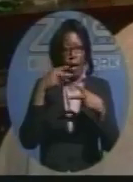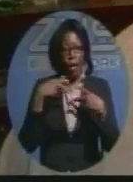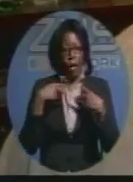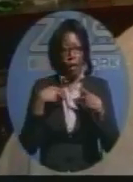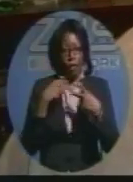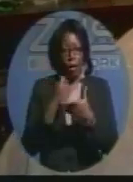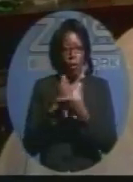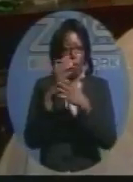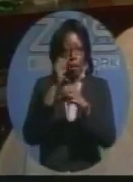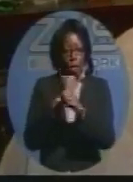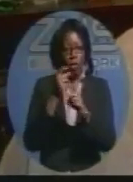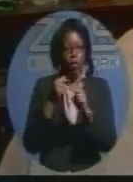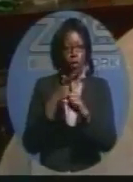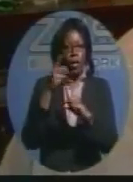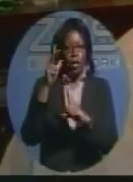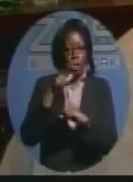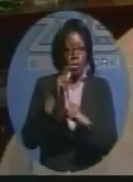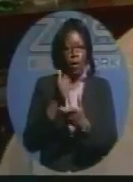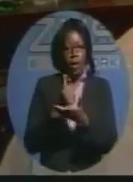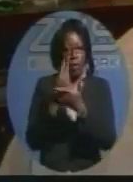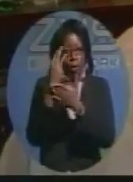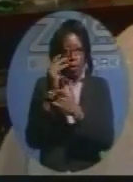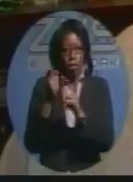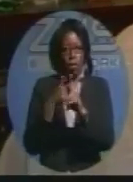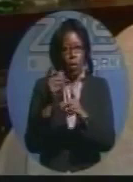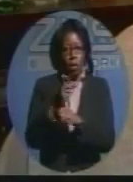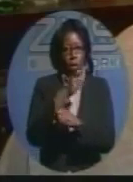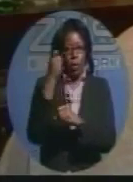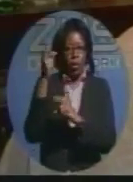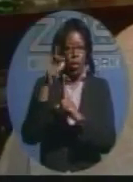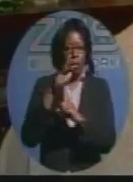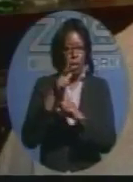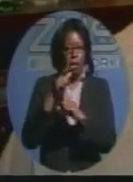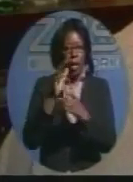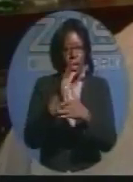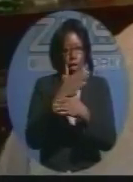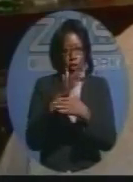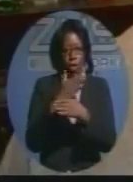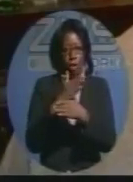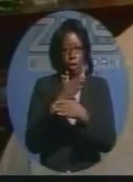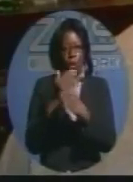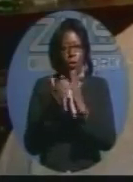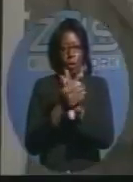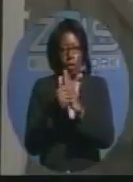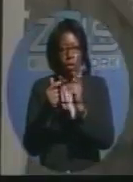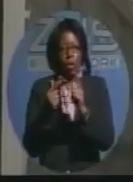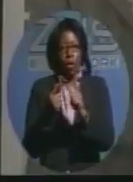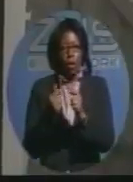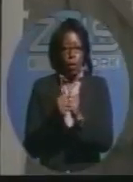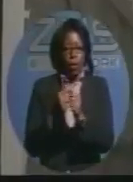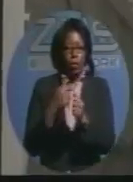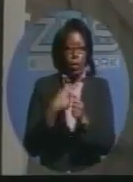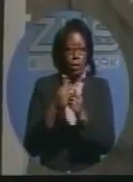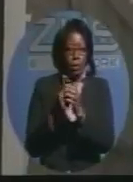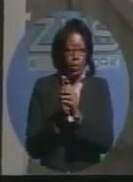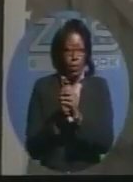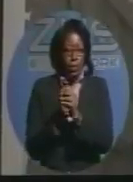championships and helping him to win championships, you know, and so he shared those knowledge with me and I carried him over.